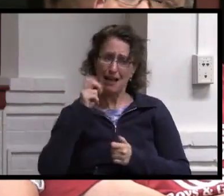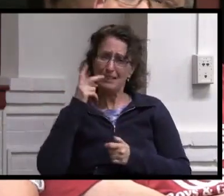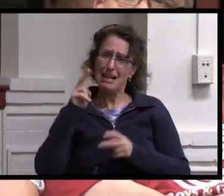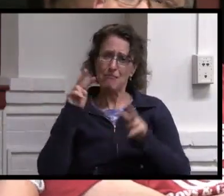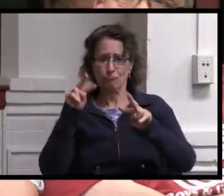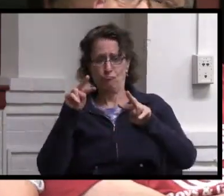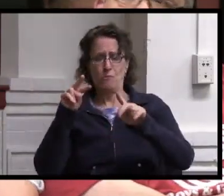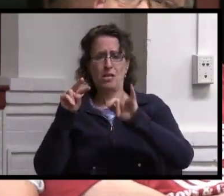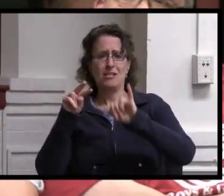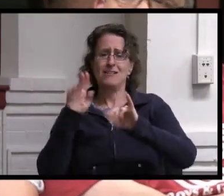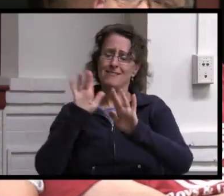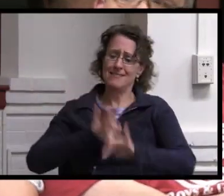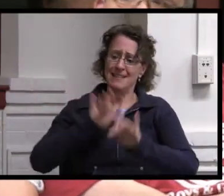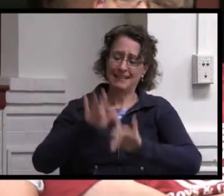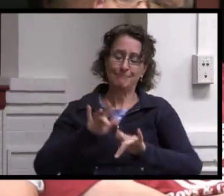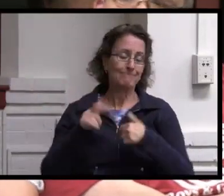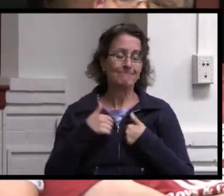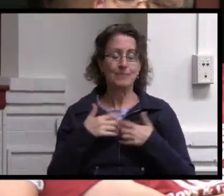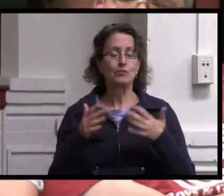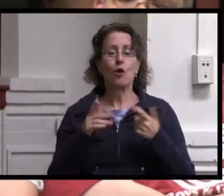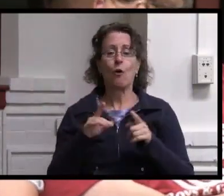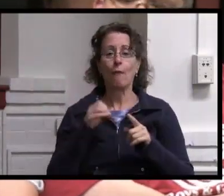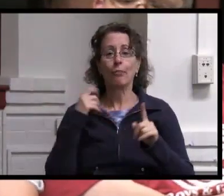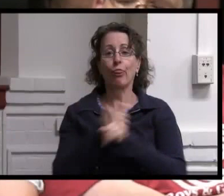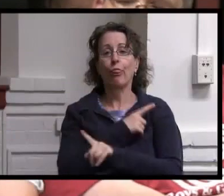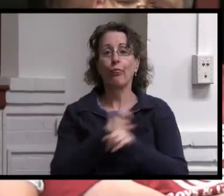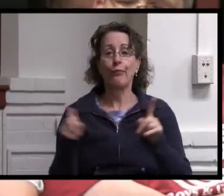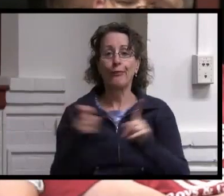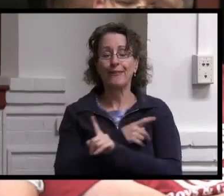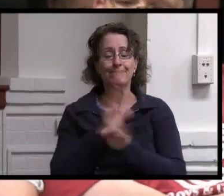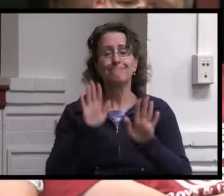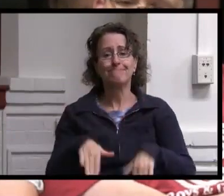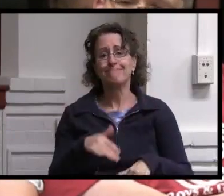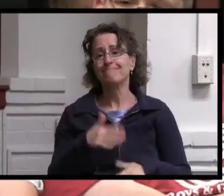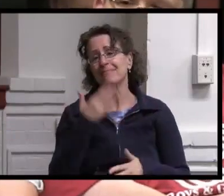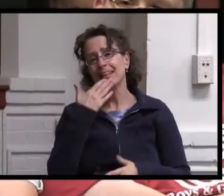I'm probably missing a point or two, but I think I've rambled and pretty much covered it all.